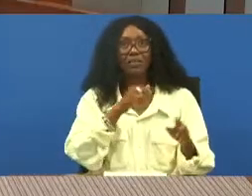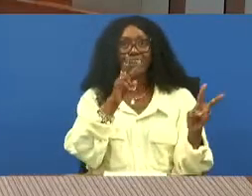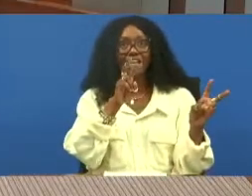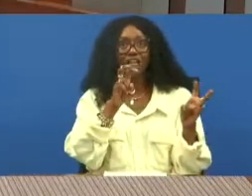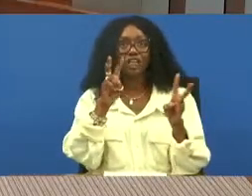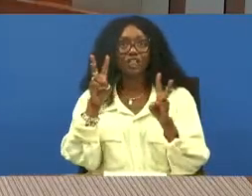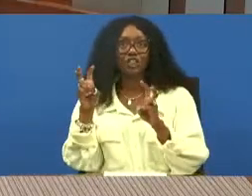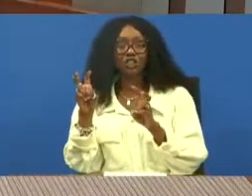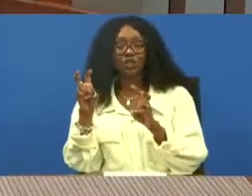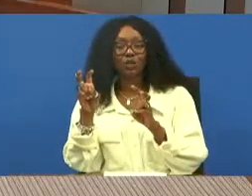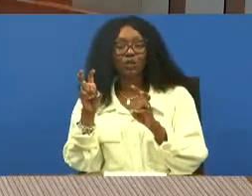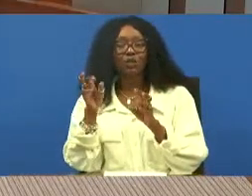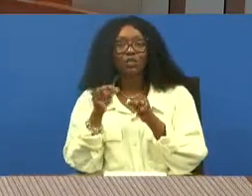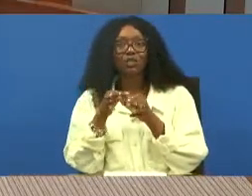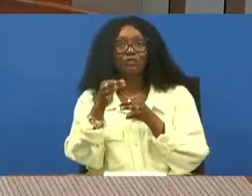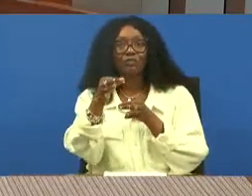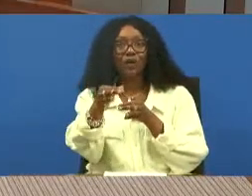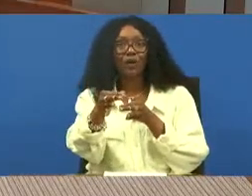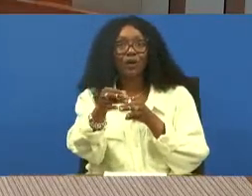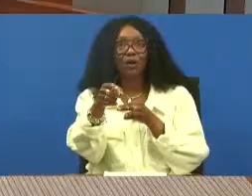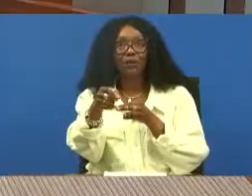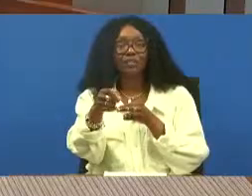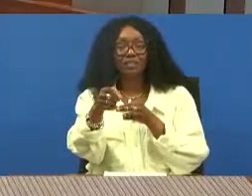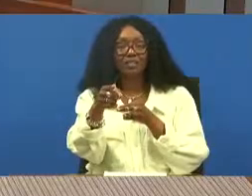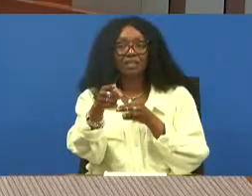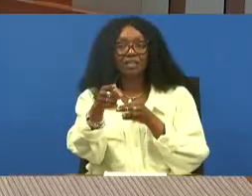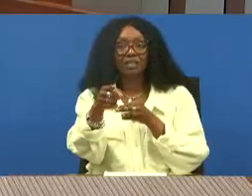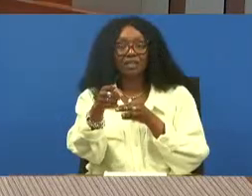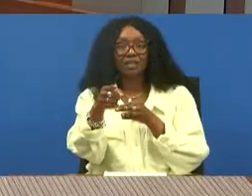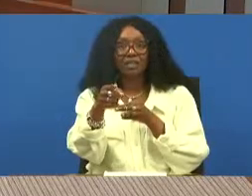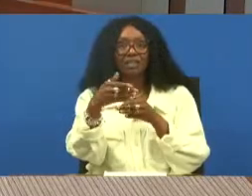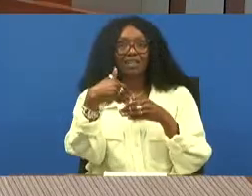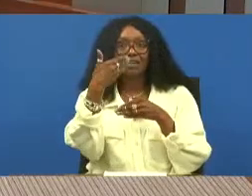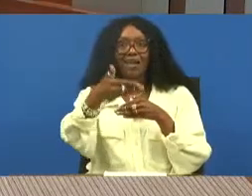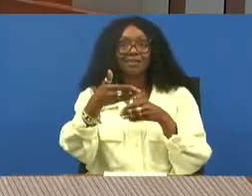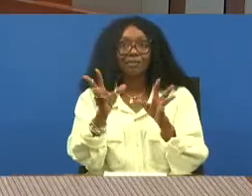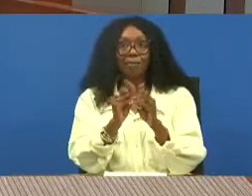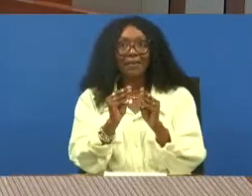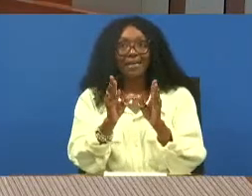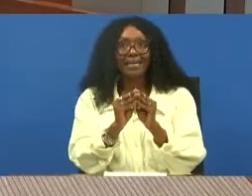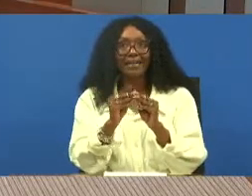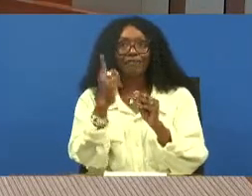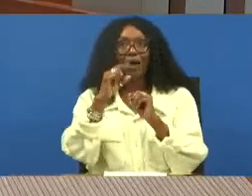to the next meeting in terms of advertising?